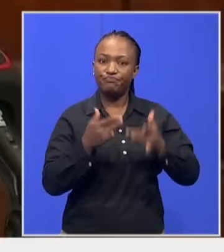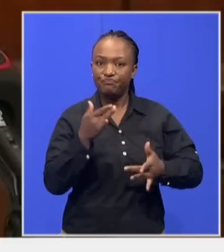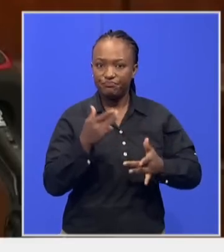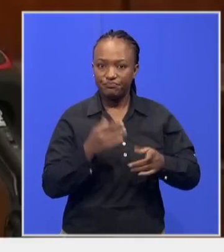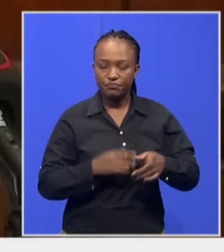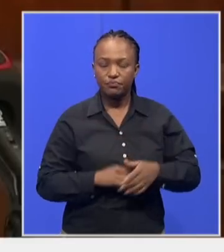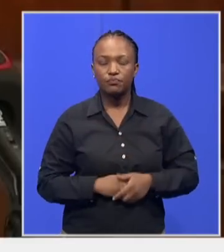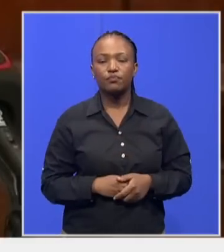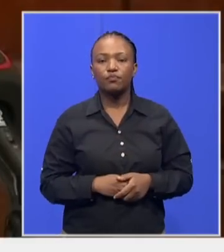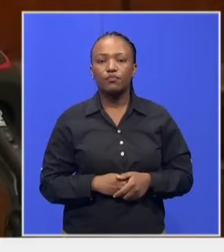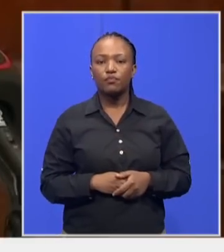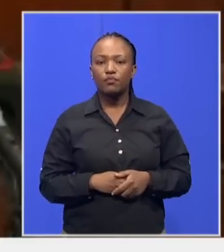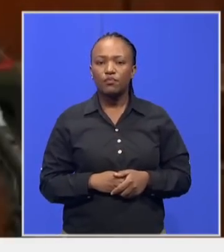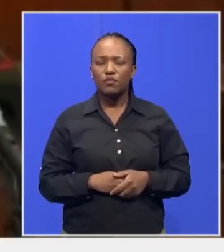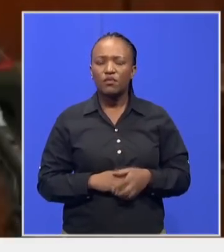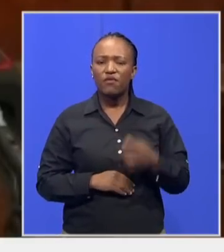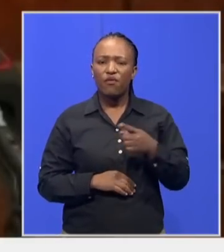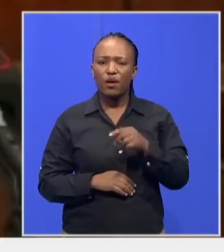80%